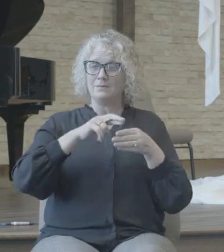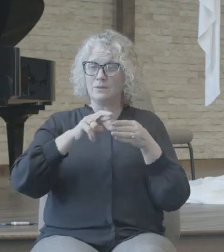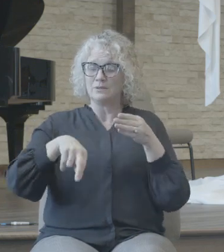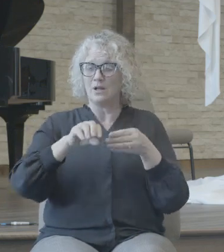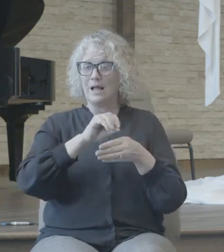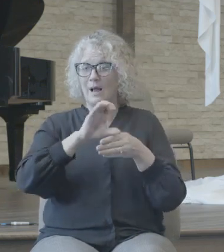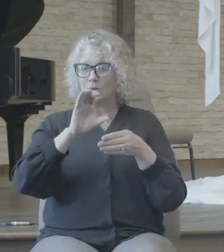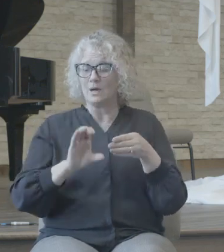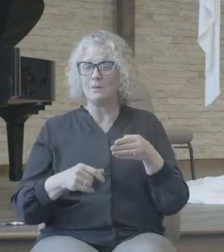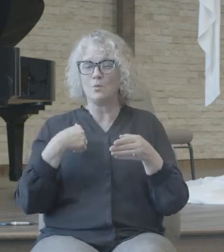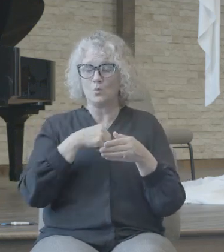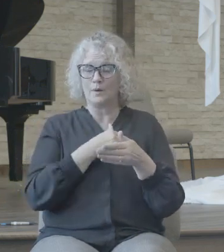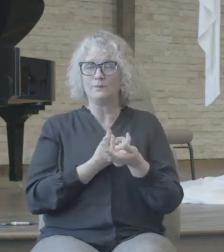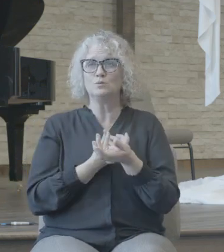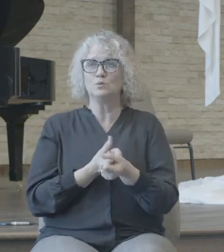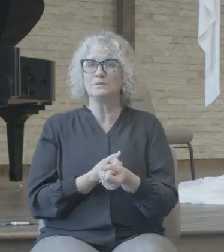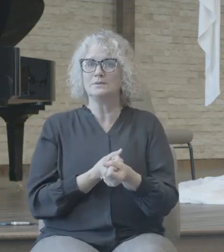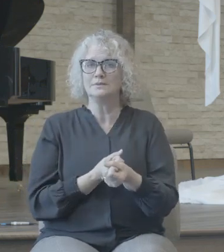trust His love.